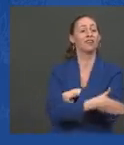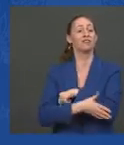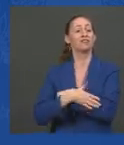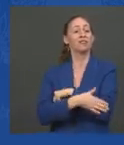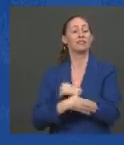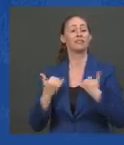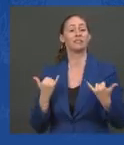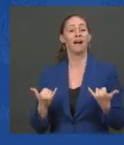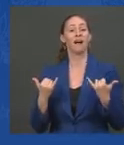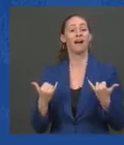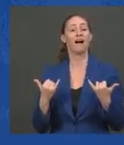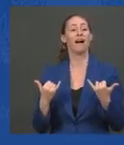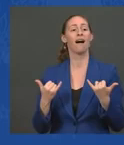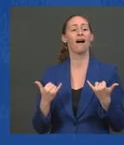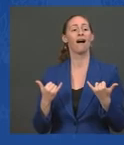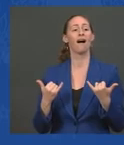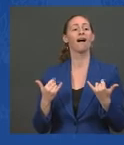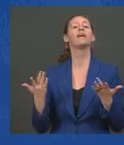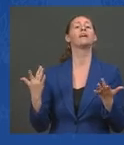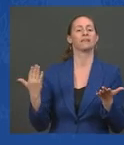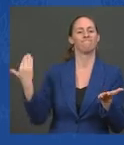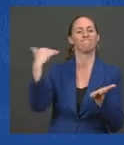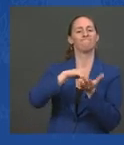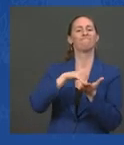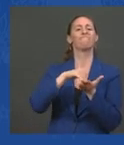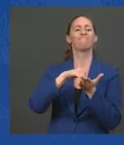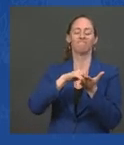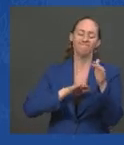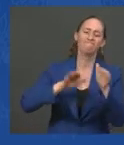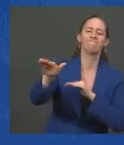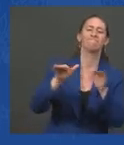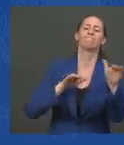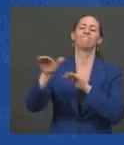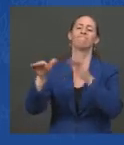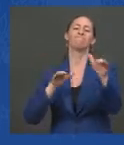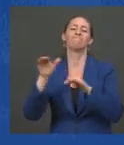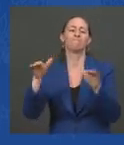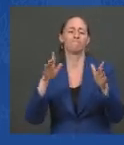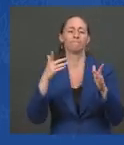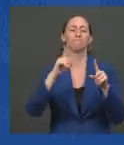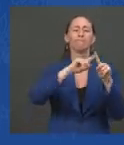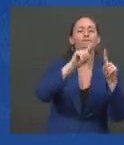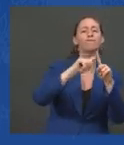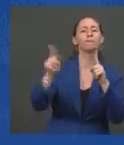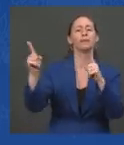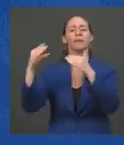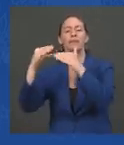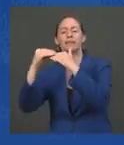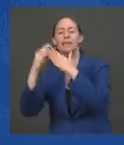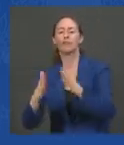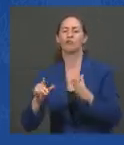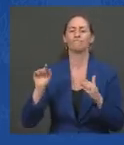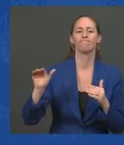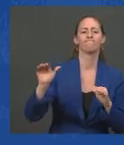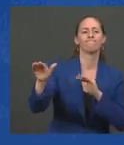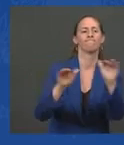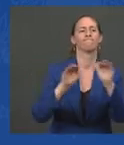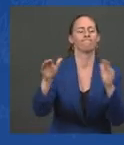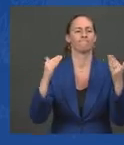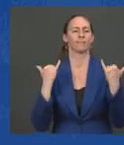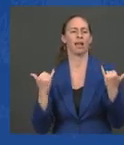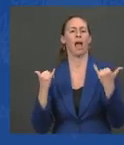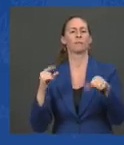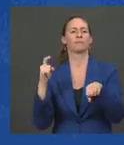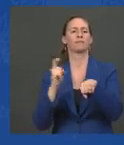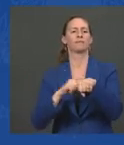must summon our own power. As leaders, we must leverage our own